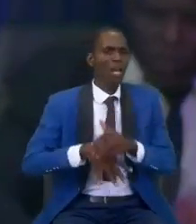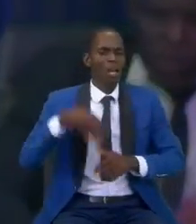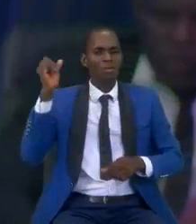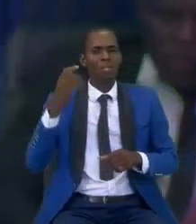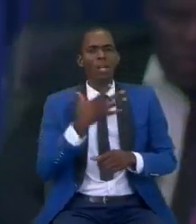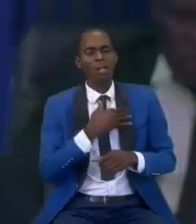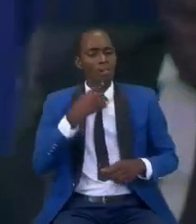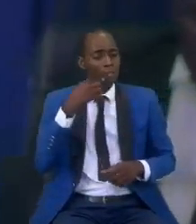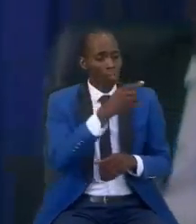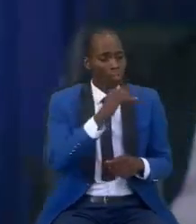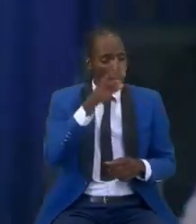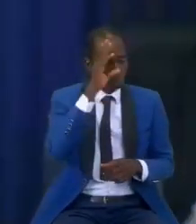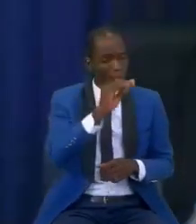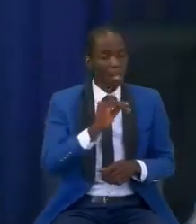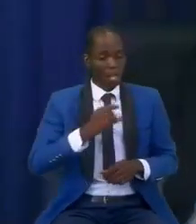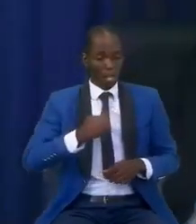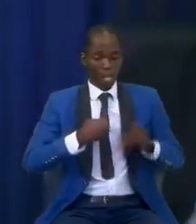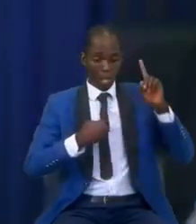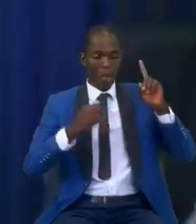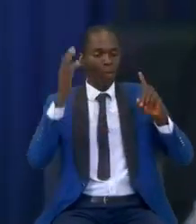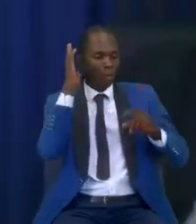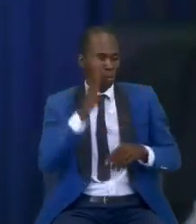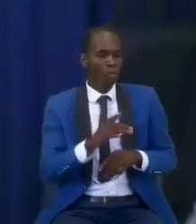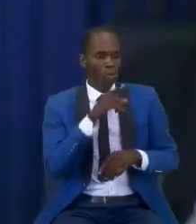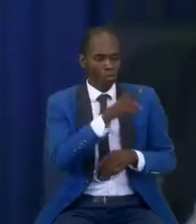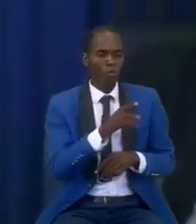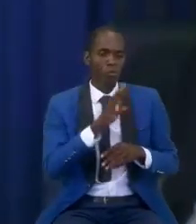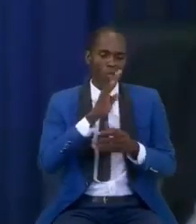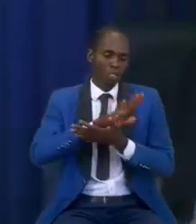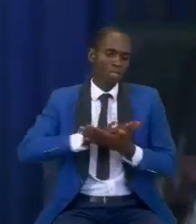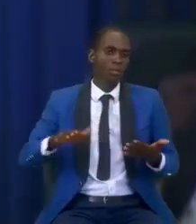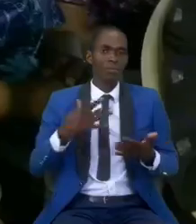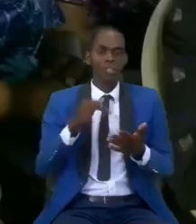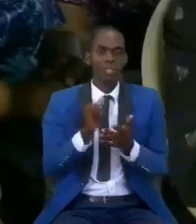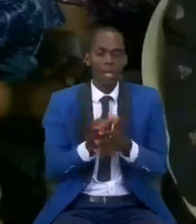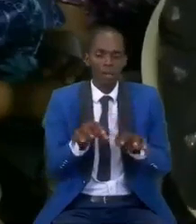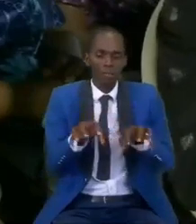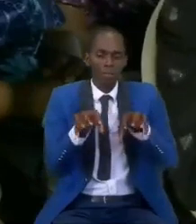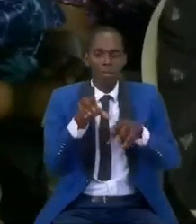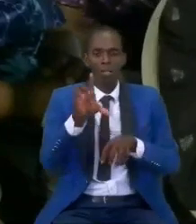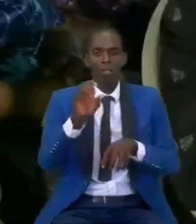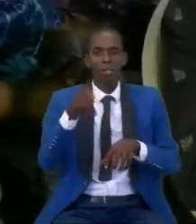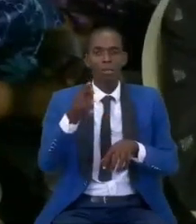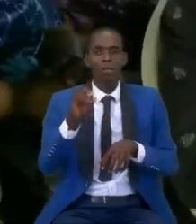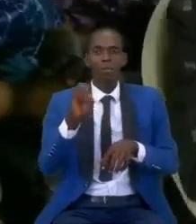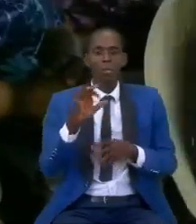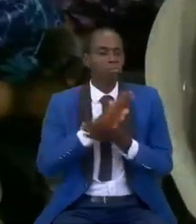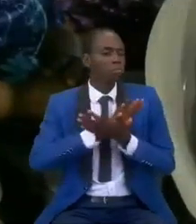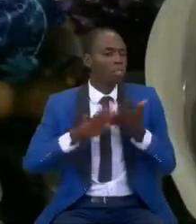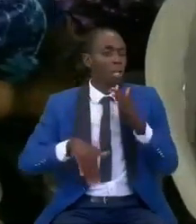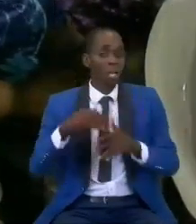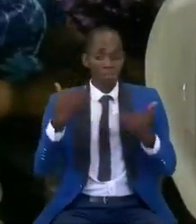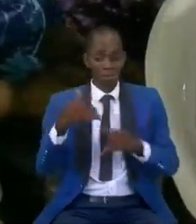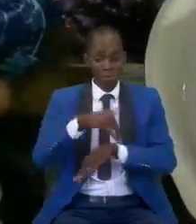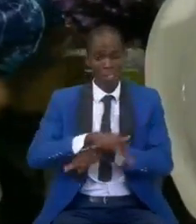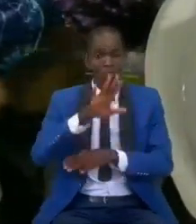the leprosy went away. And tonight, immediately, your problem will vanish away. Look at Isaiah chapter 24,